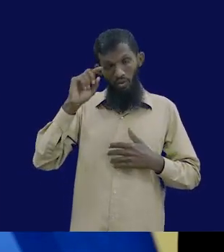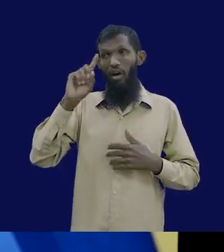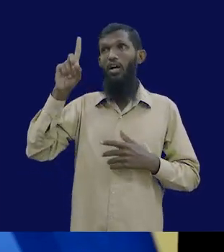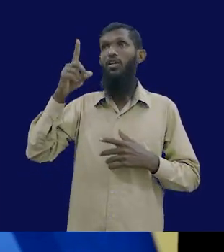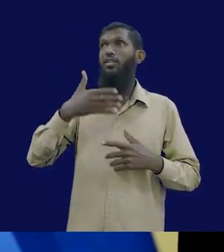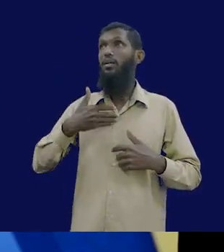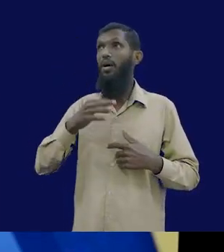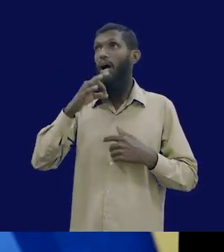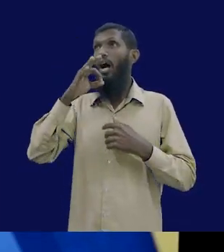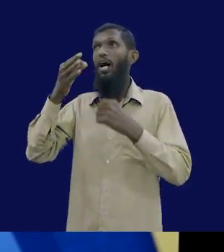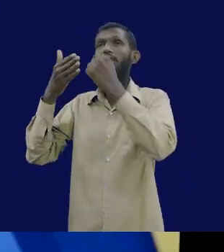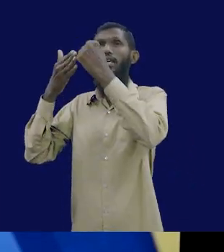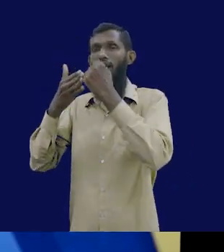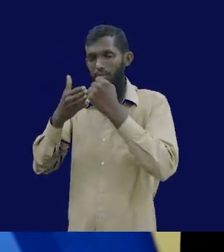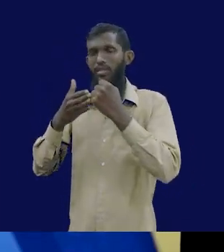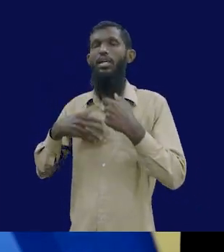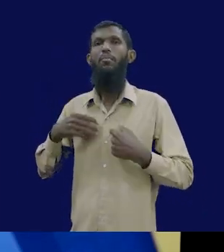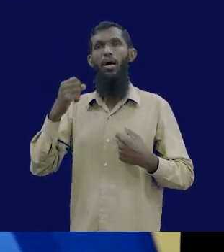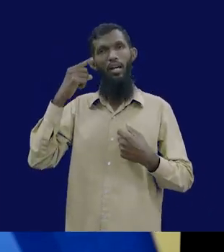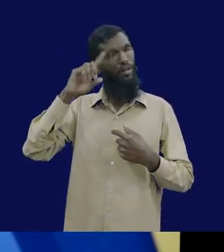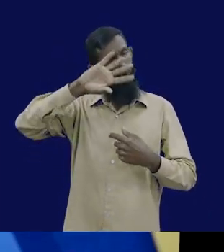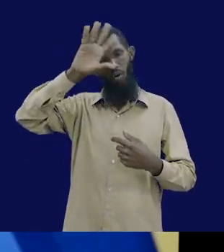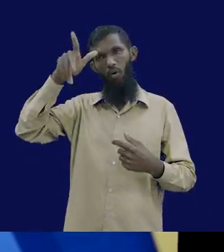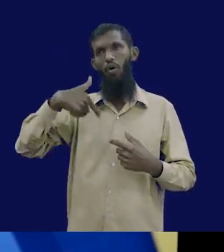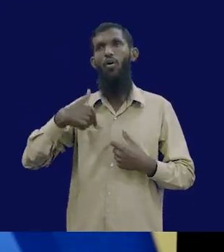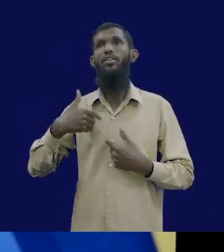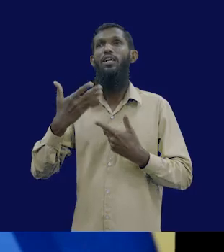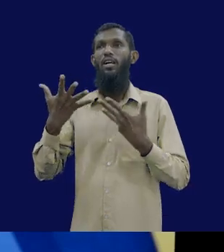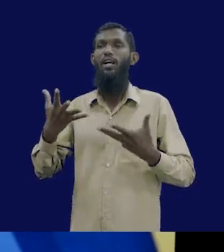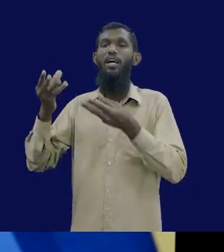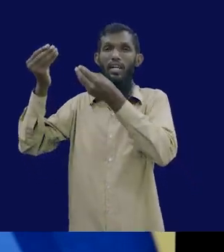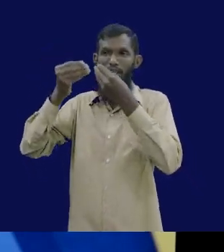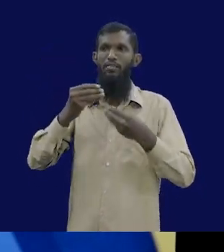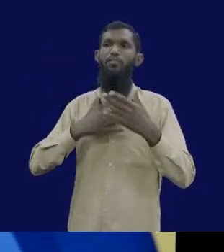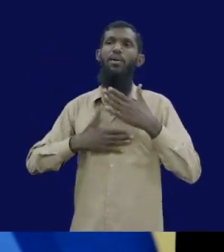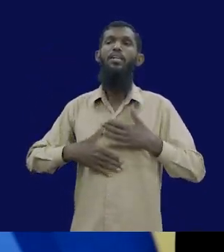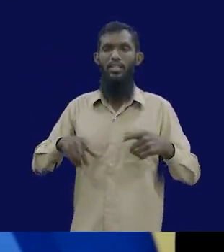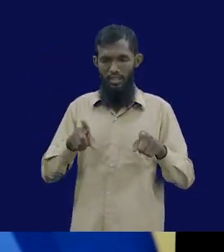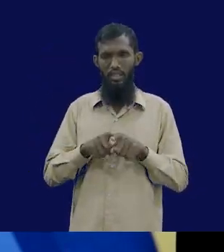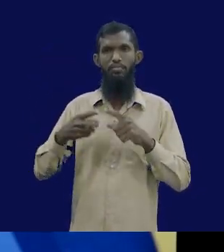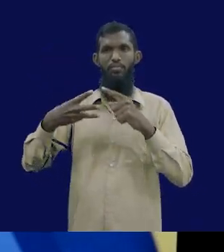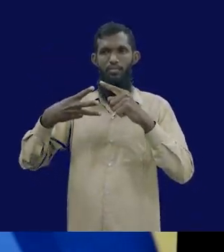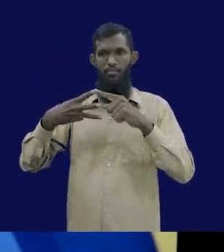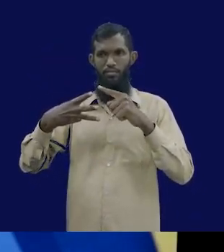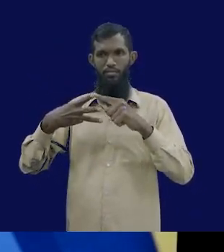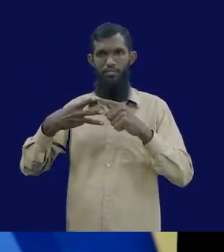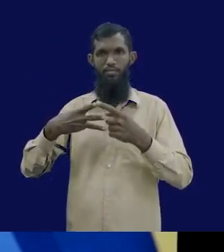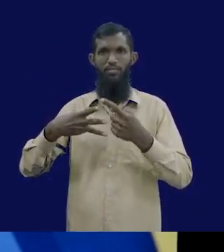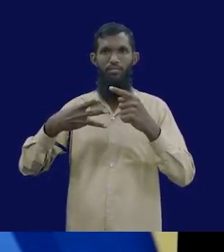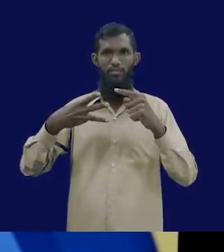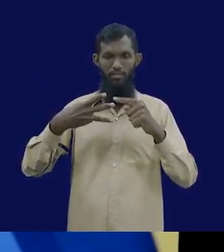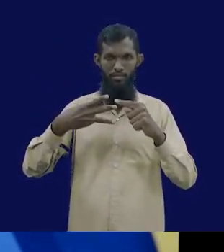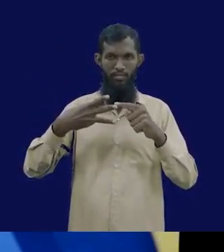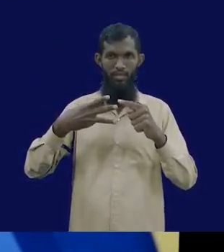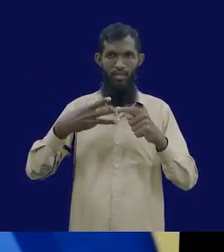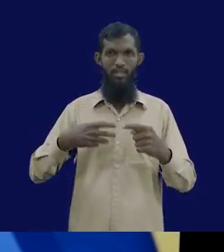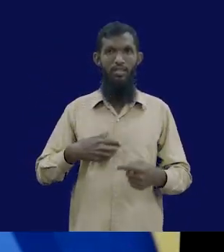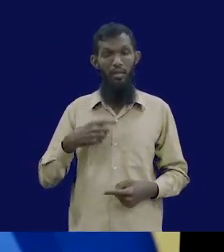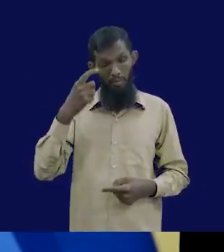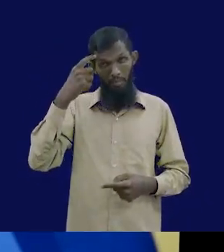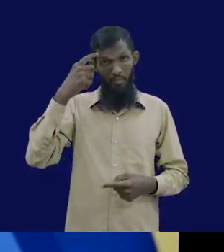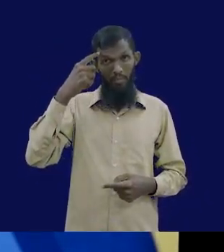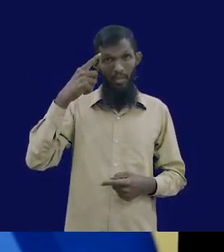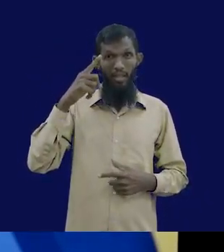involves seeking His assistance and recognizing that He is the one who grants patience. The second type is patience for